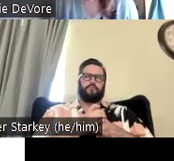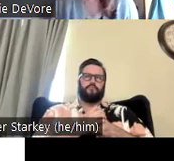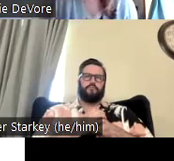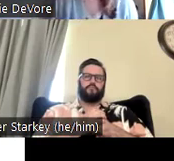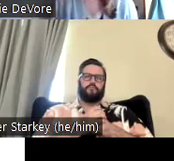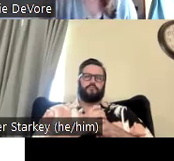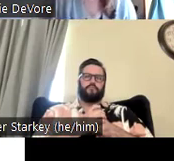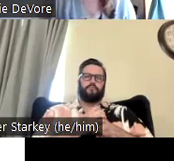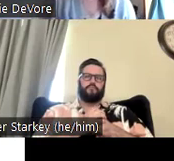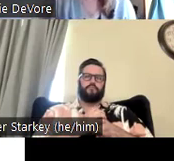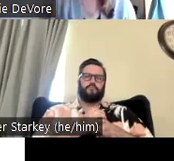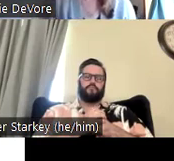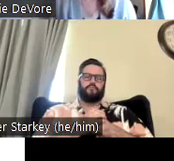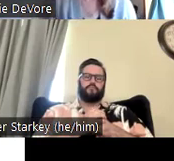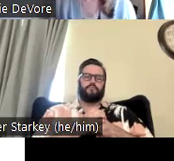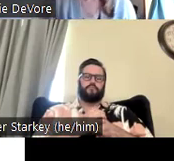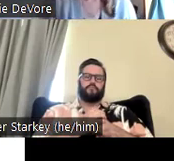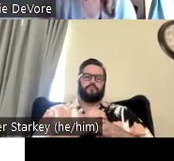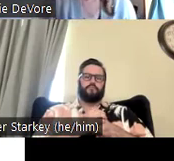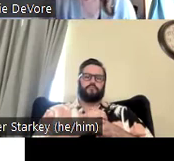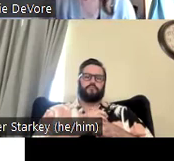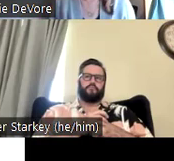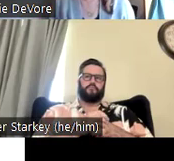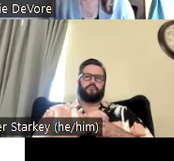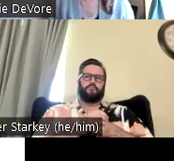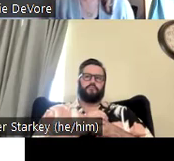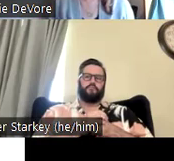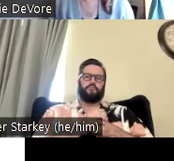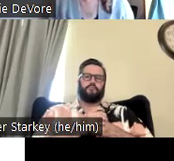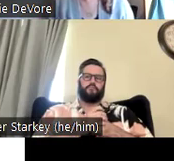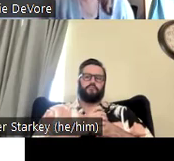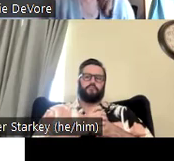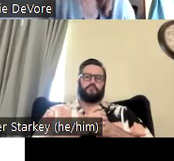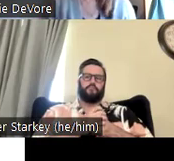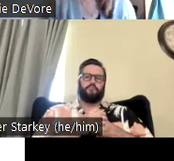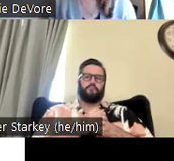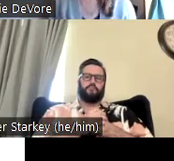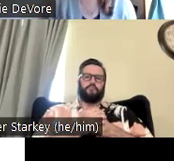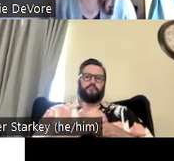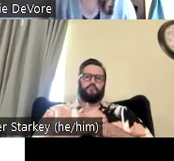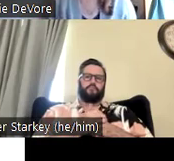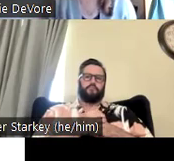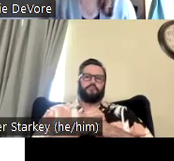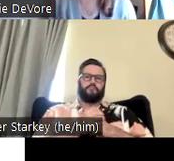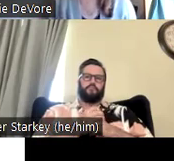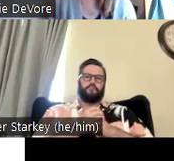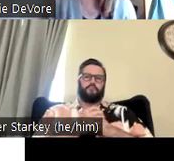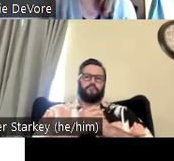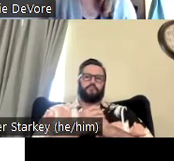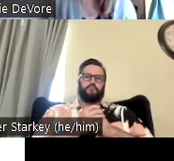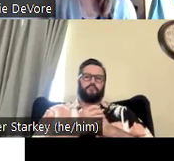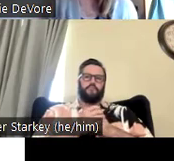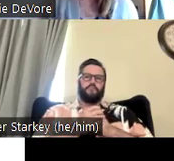Well, this is Lisa. I mean, we are also talked about the planning meetings for these meetings. So there's pre-planning